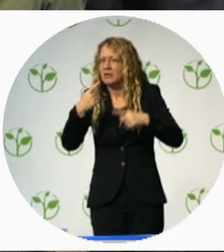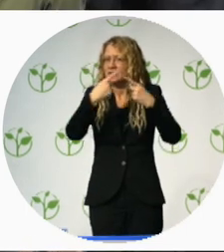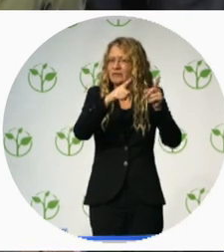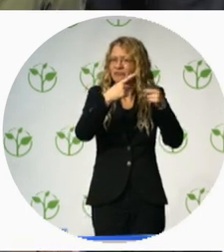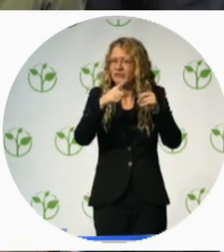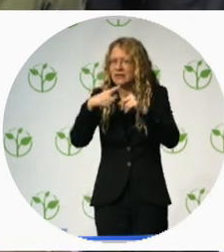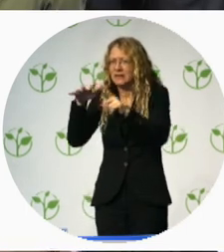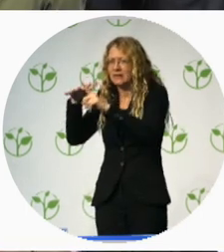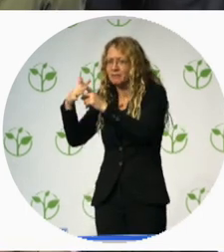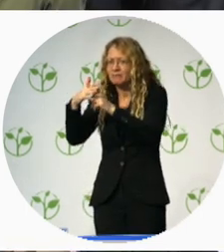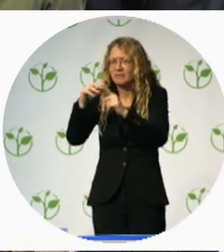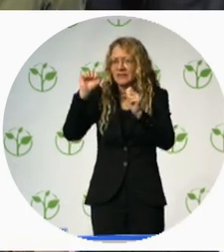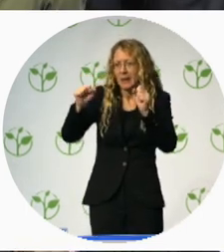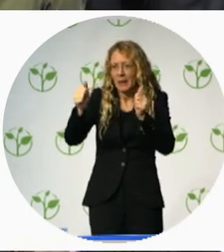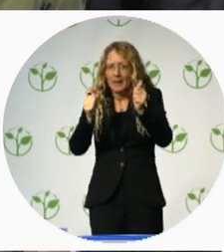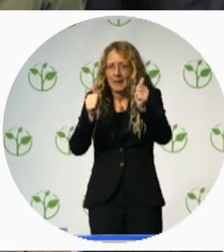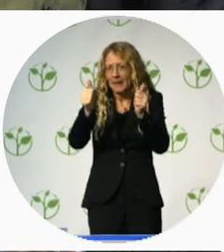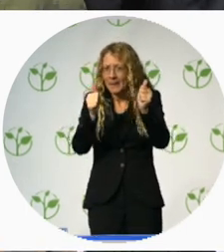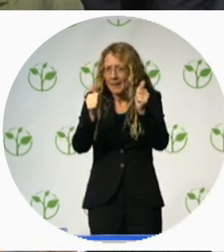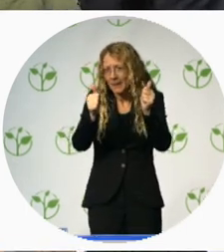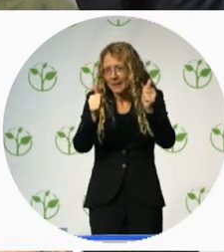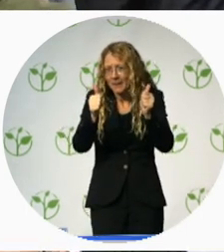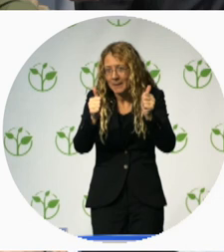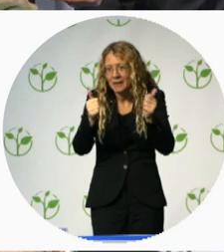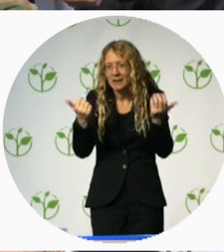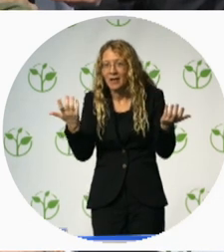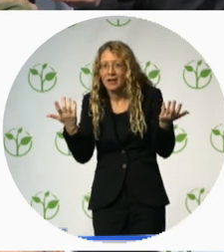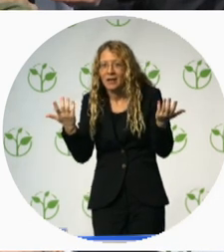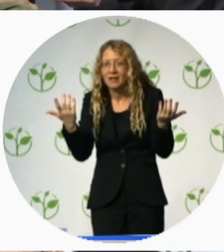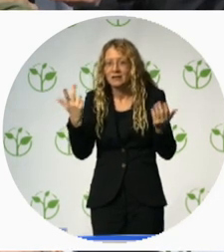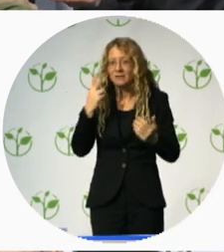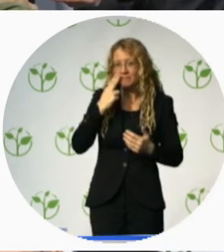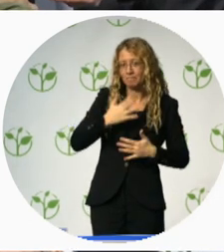time while rating venues in their community on their accessibility.